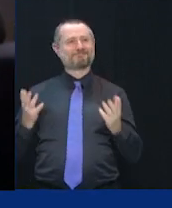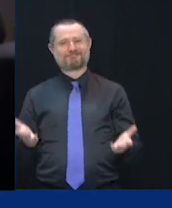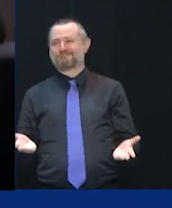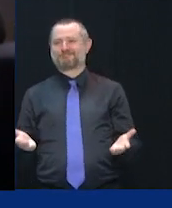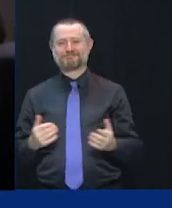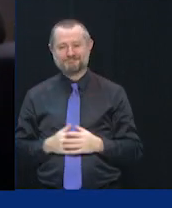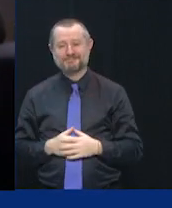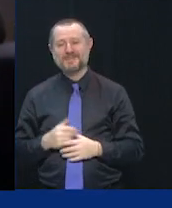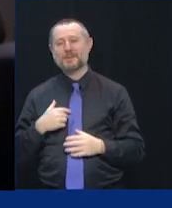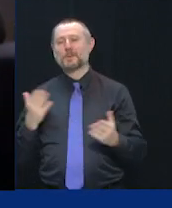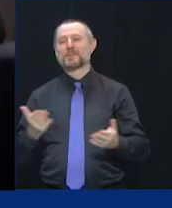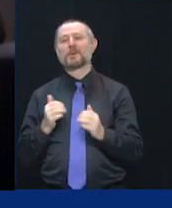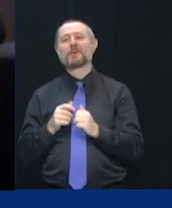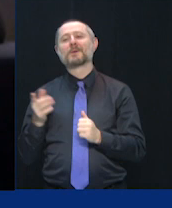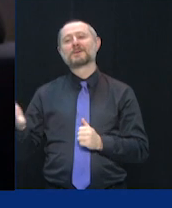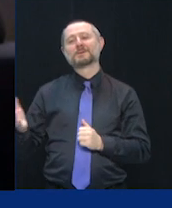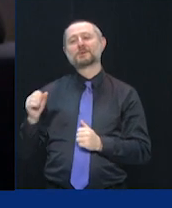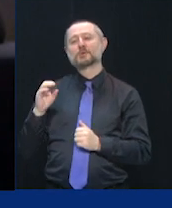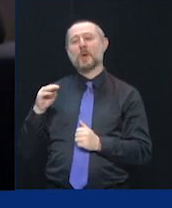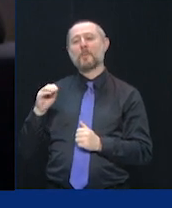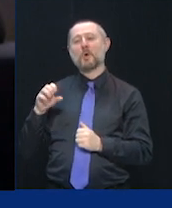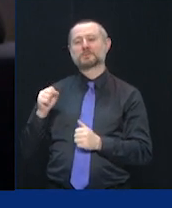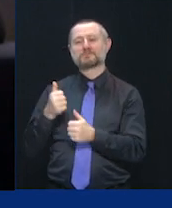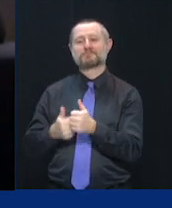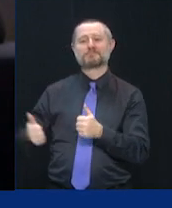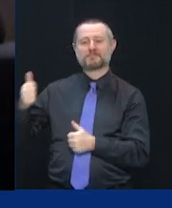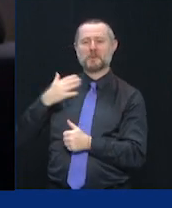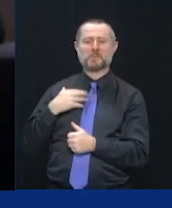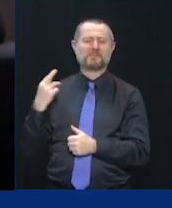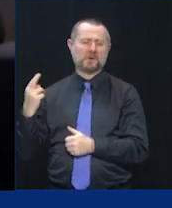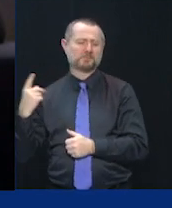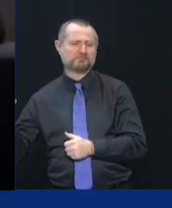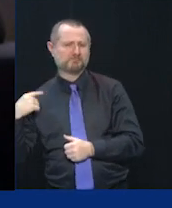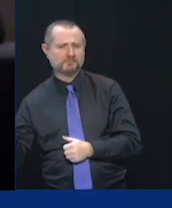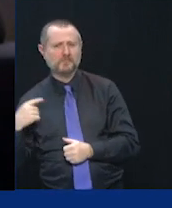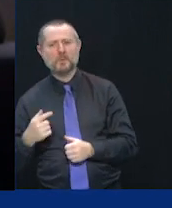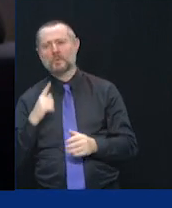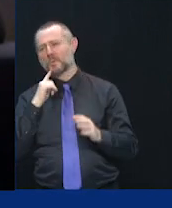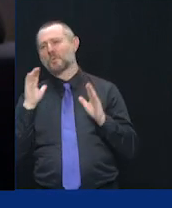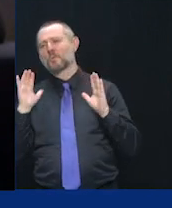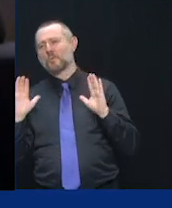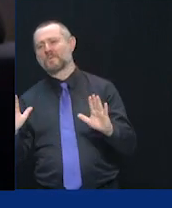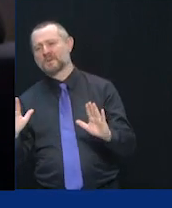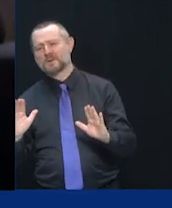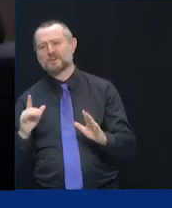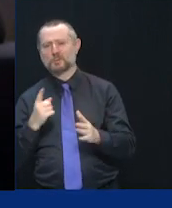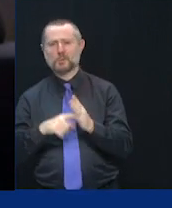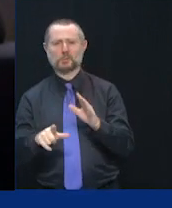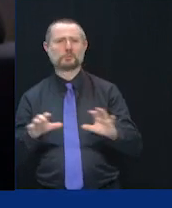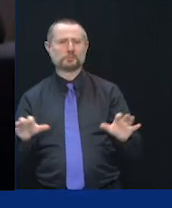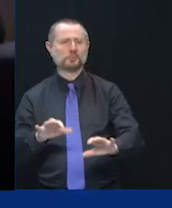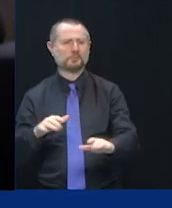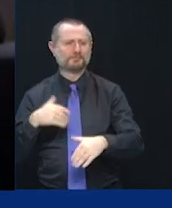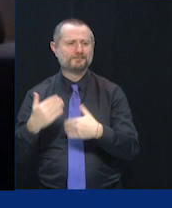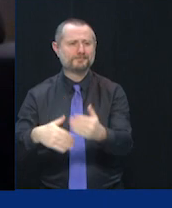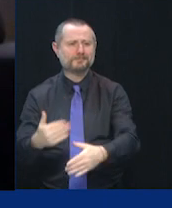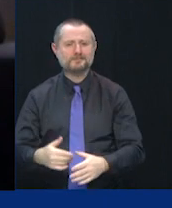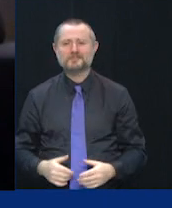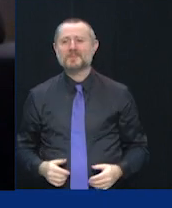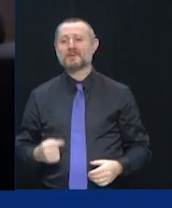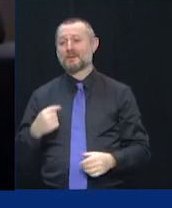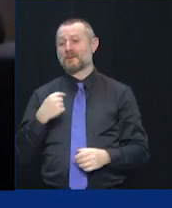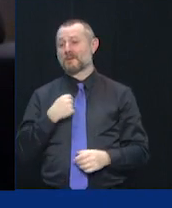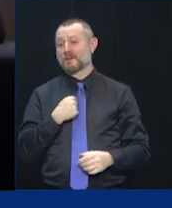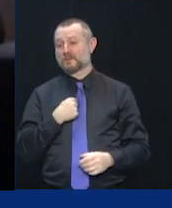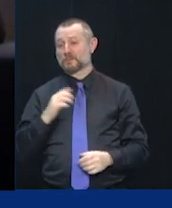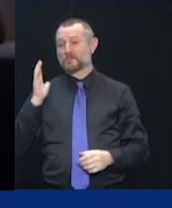Somos, dear friend of mine. And it's wonderful what you guys doing, because I used to pitch here and